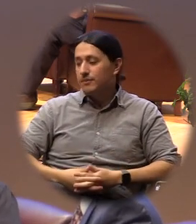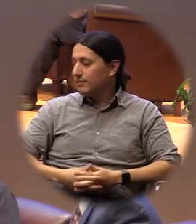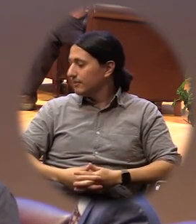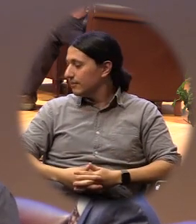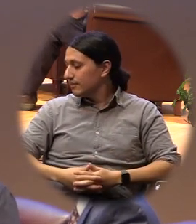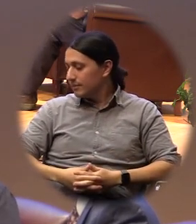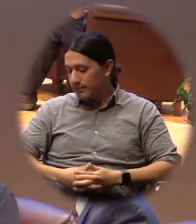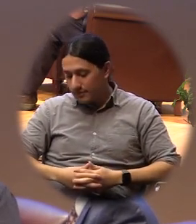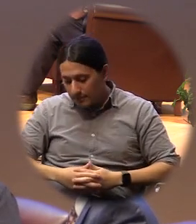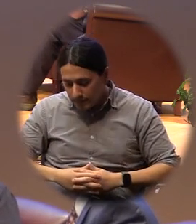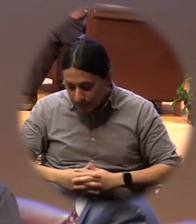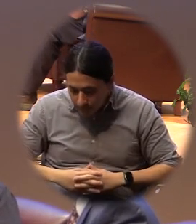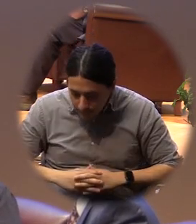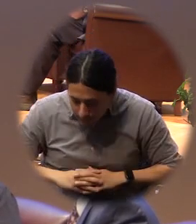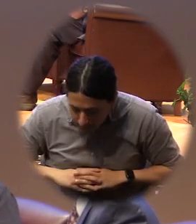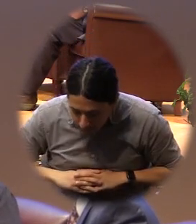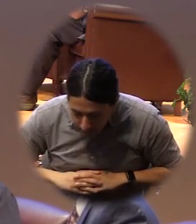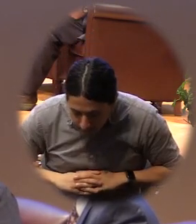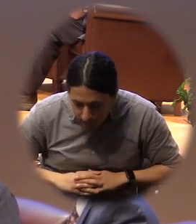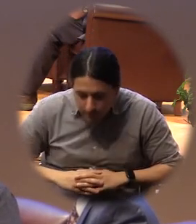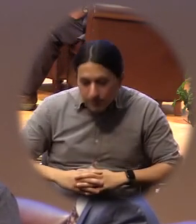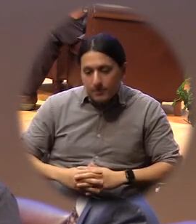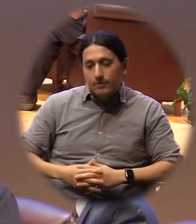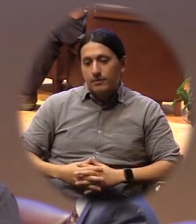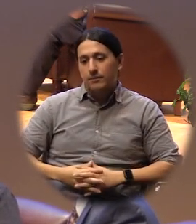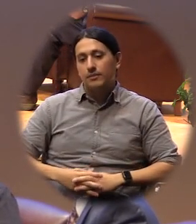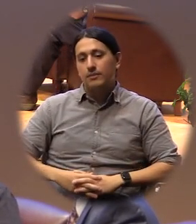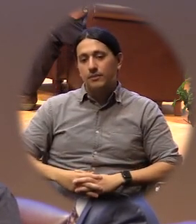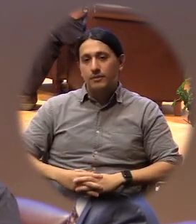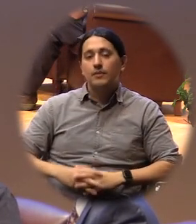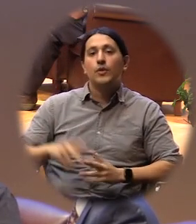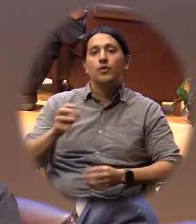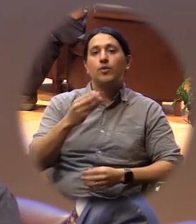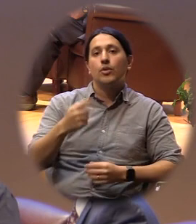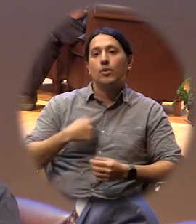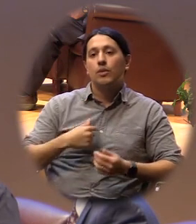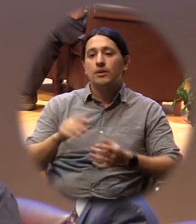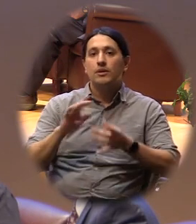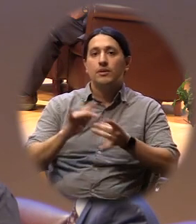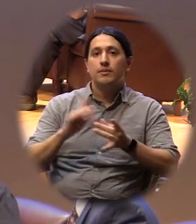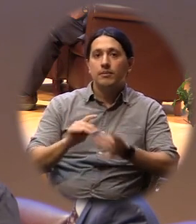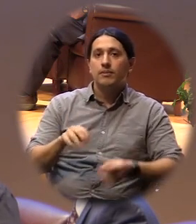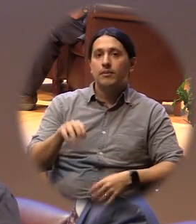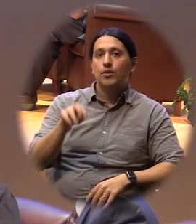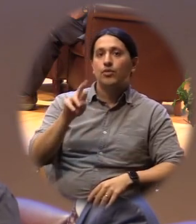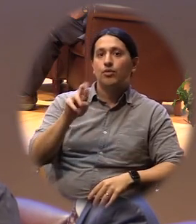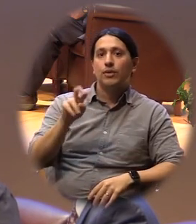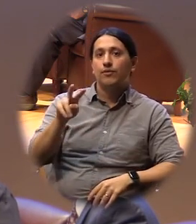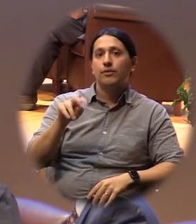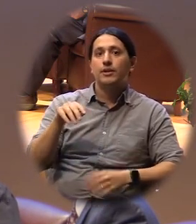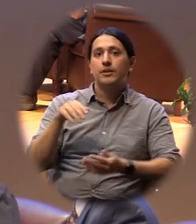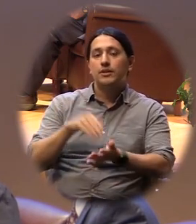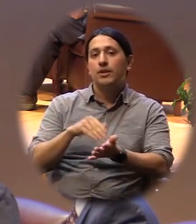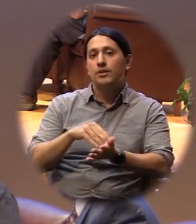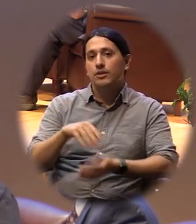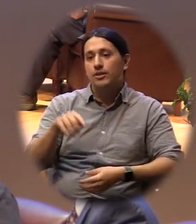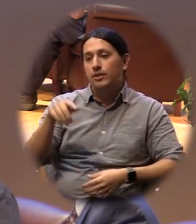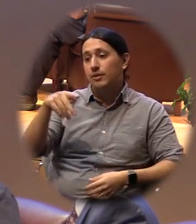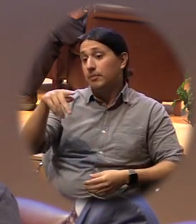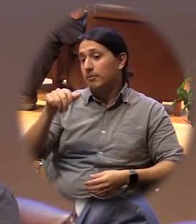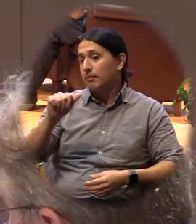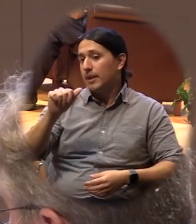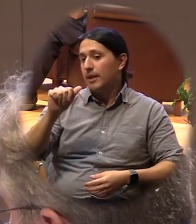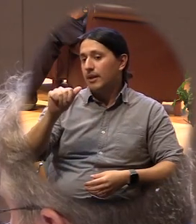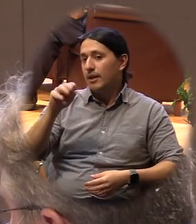to shout out um so Reverend Dr Pamela leitzy um she's someone who writes and